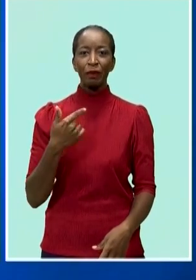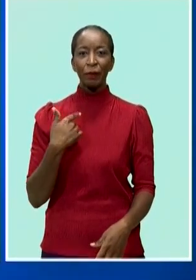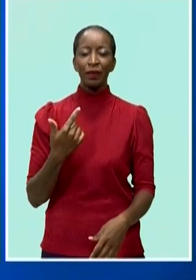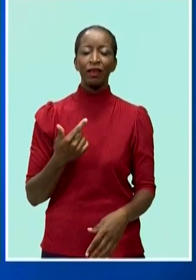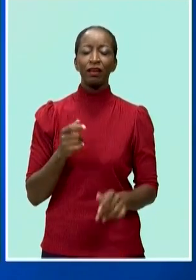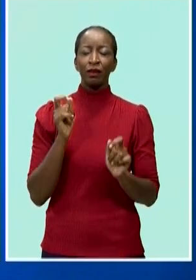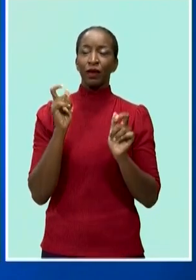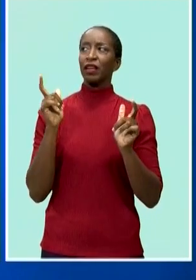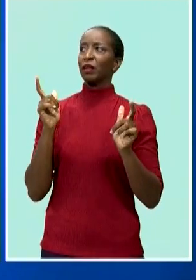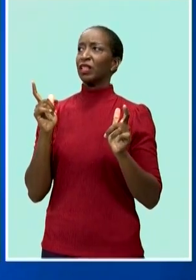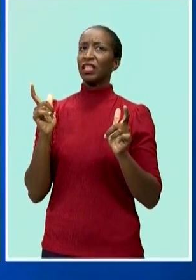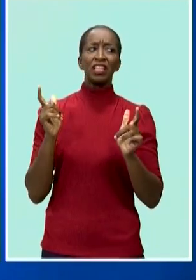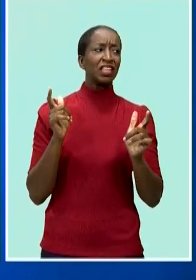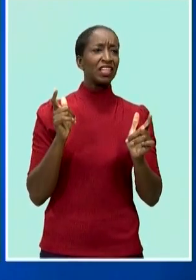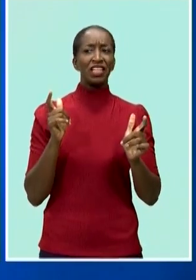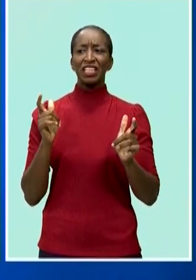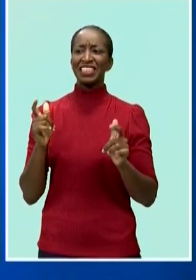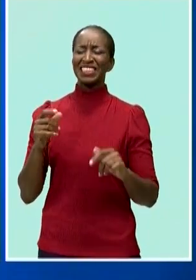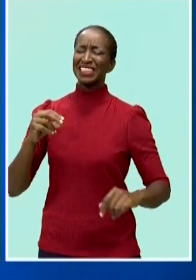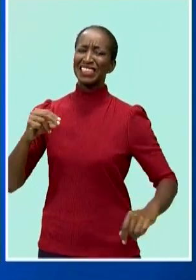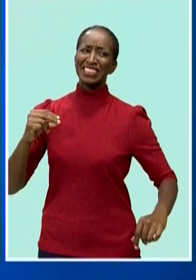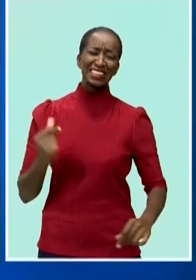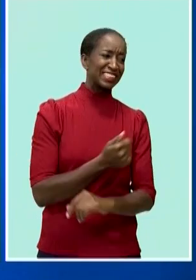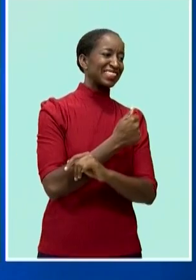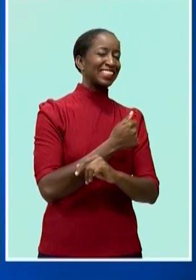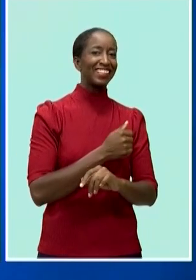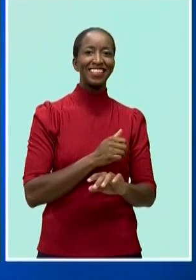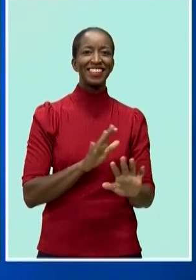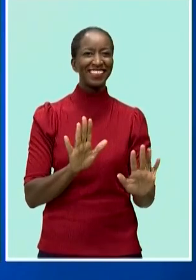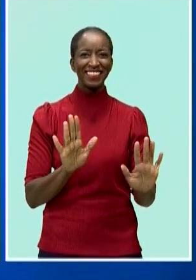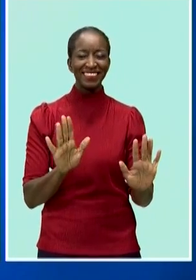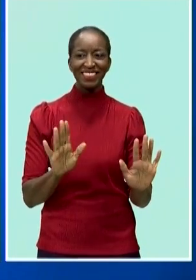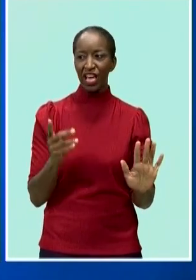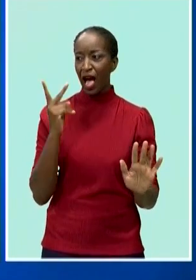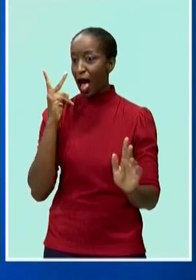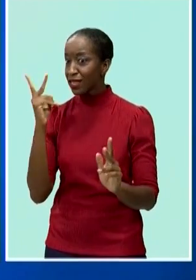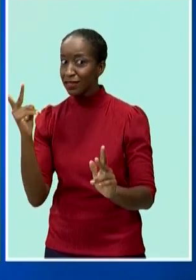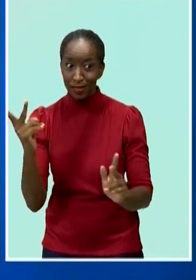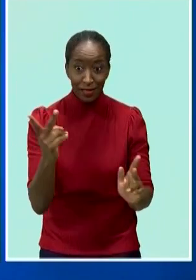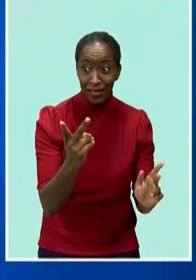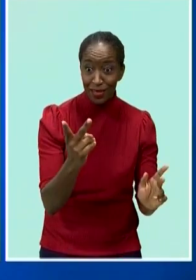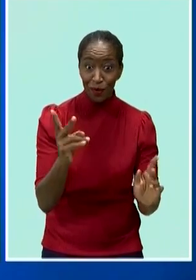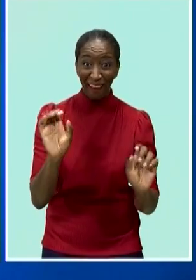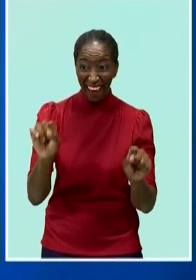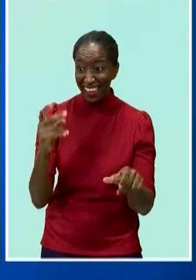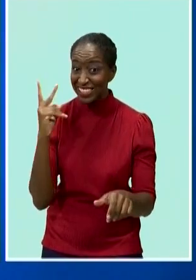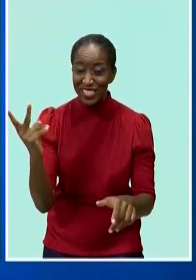bed and laying, and it's going to be a disappointment, but I can see that you guys are all here and it's not that way.